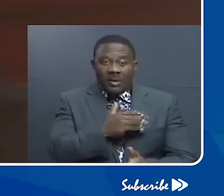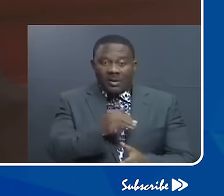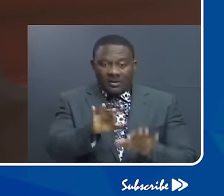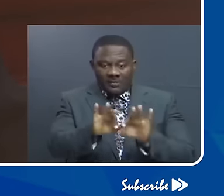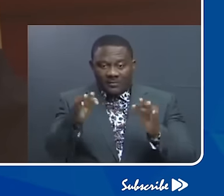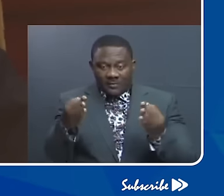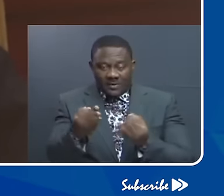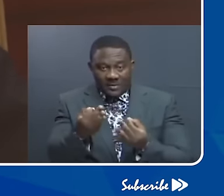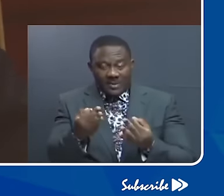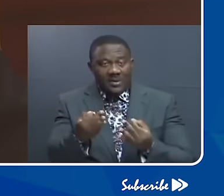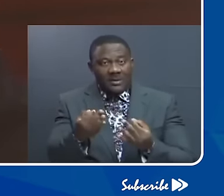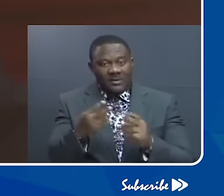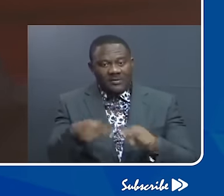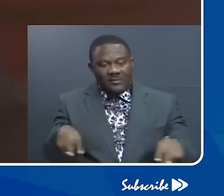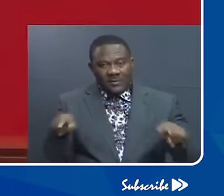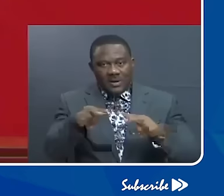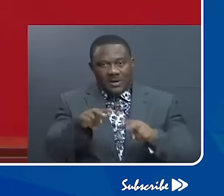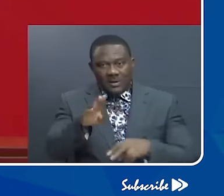Bill